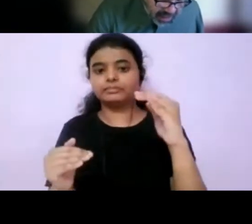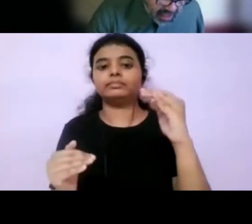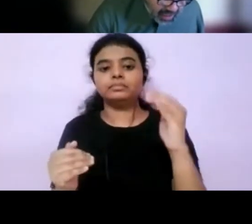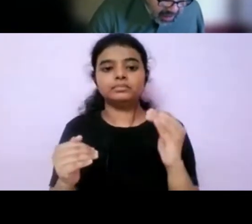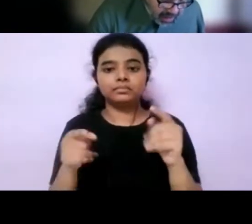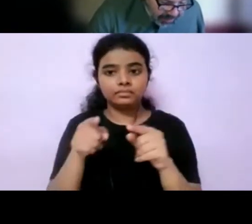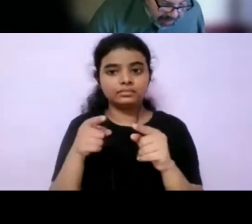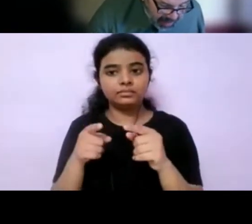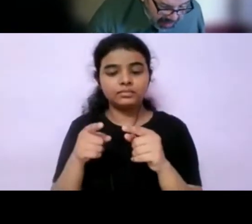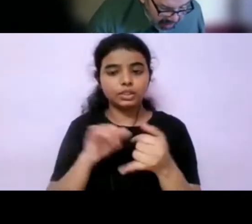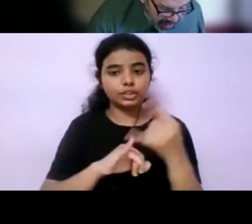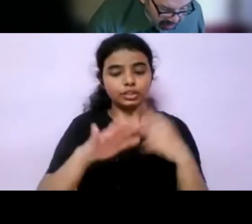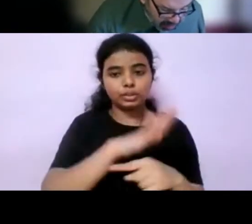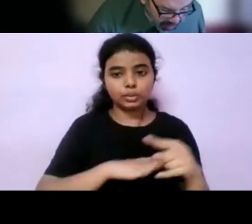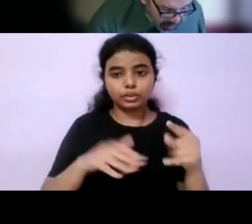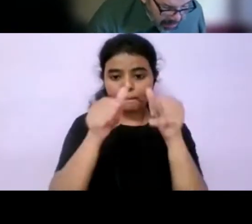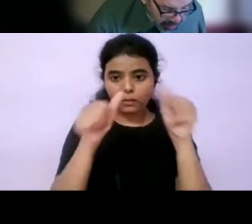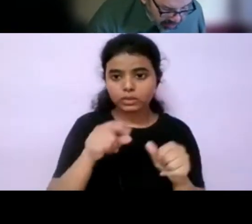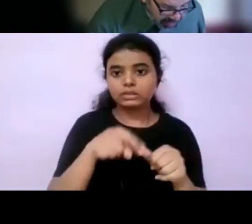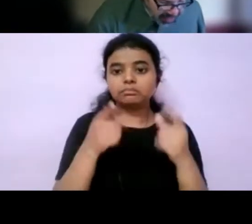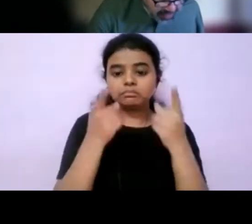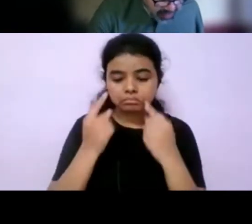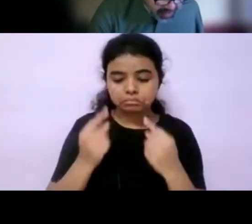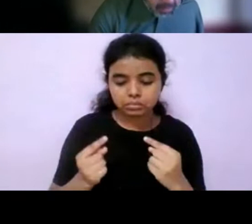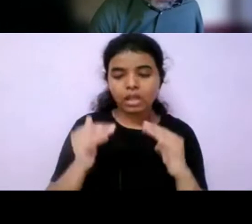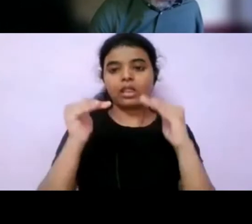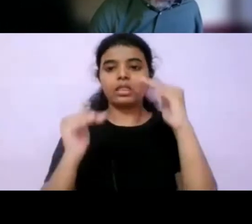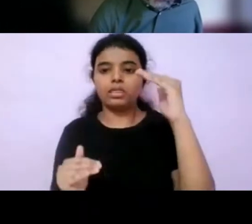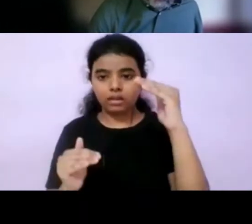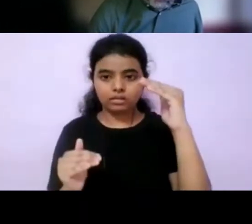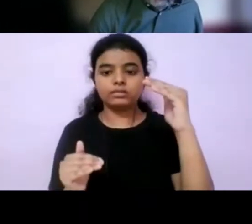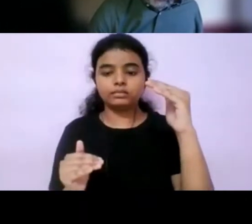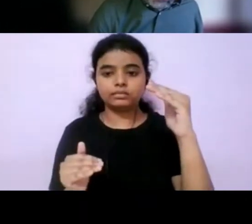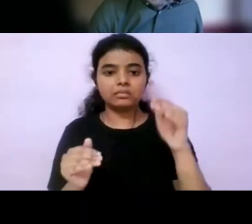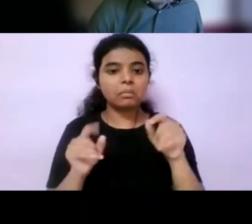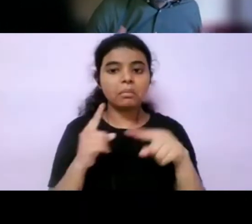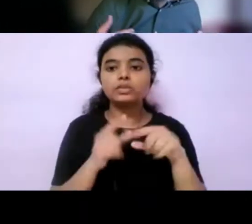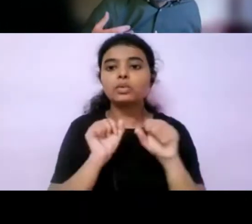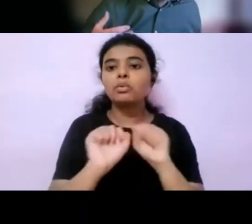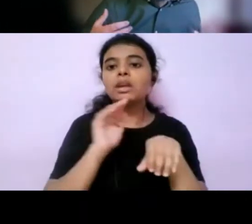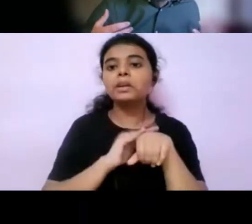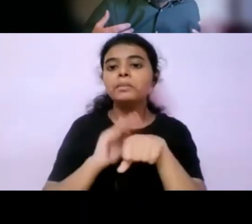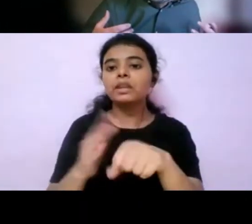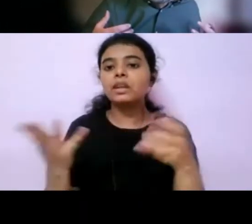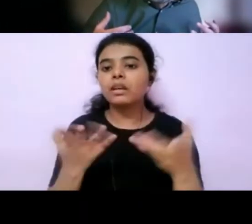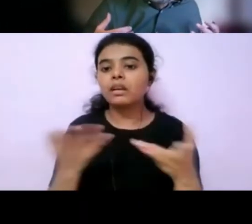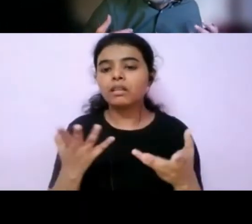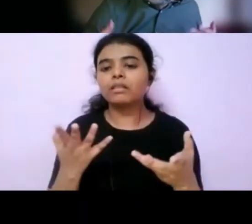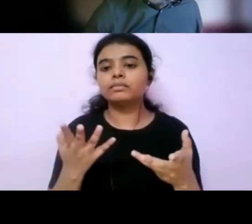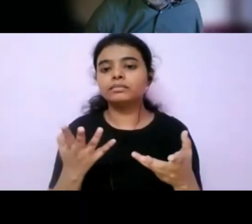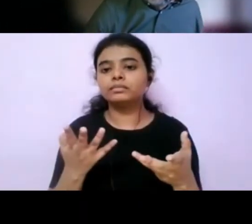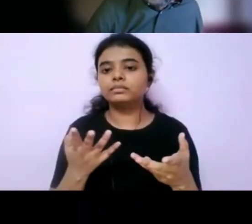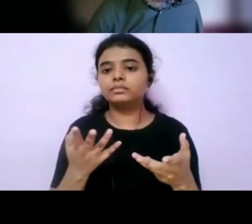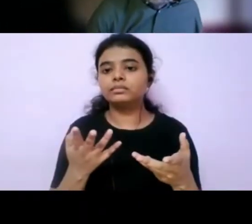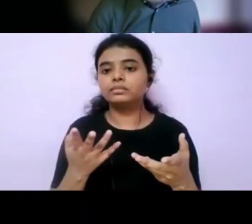analysis. It also homogenizes the disability experience. It doesn't